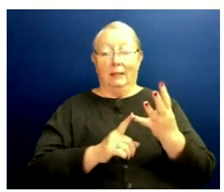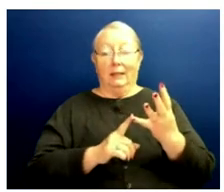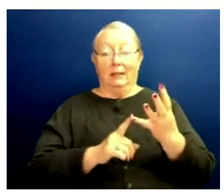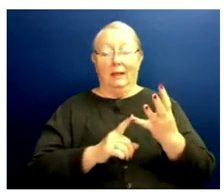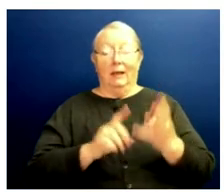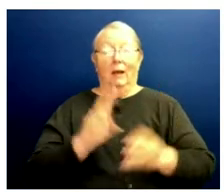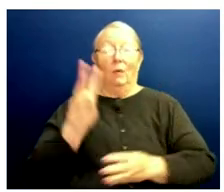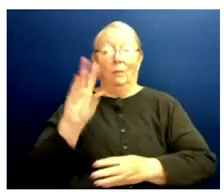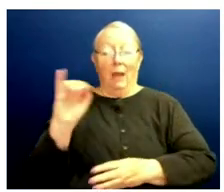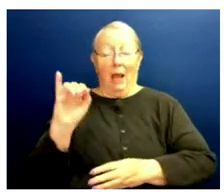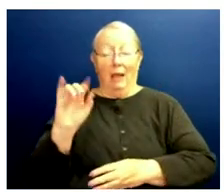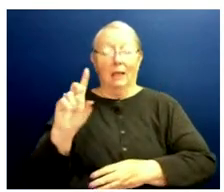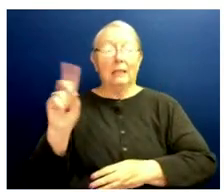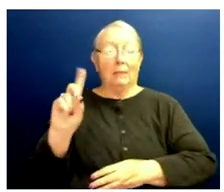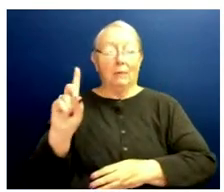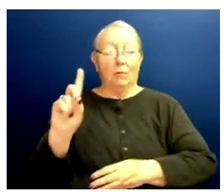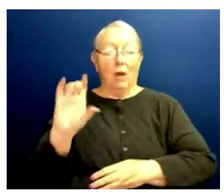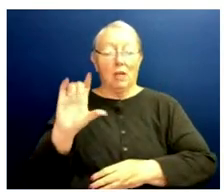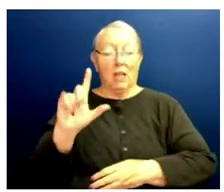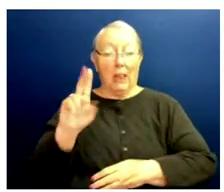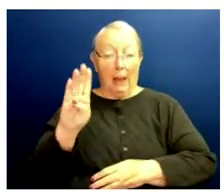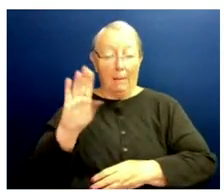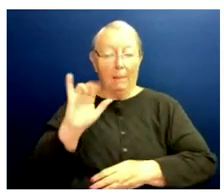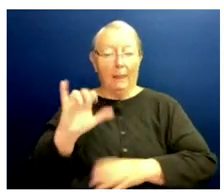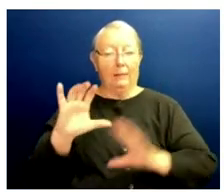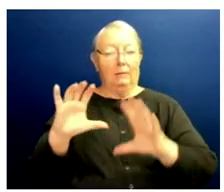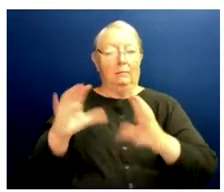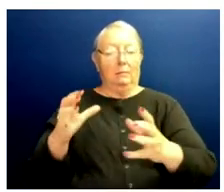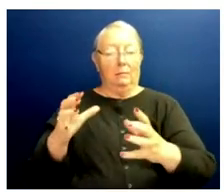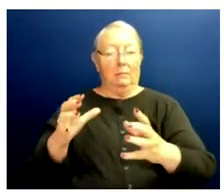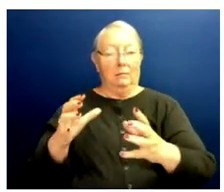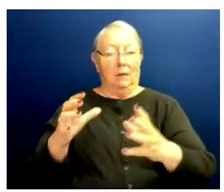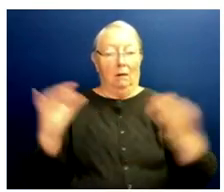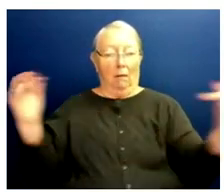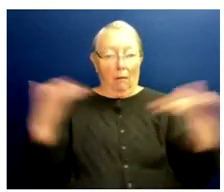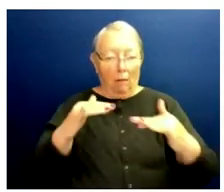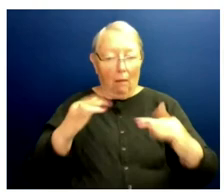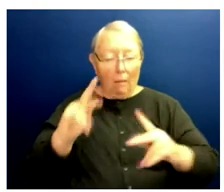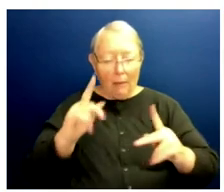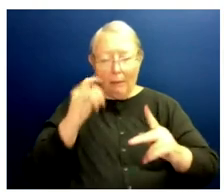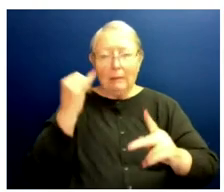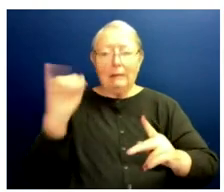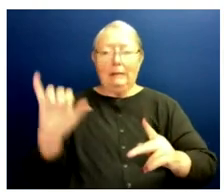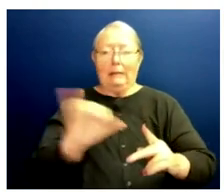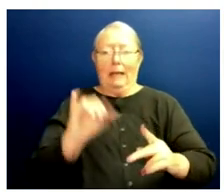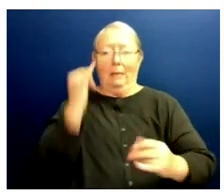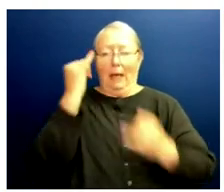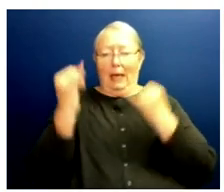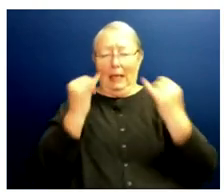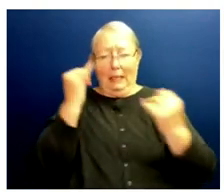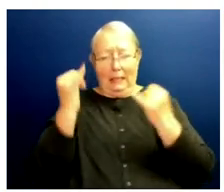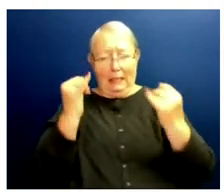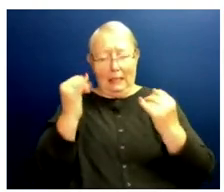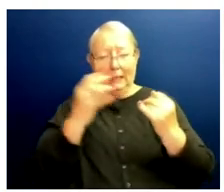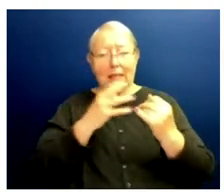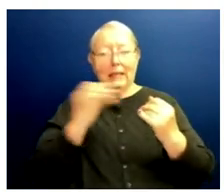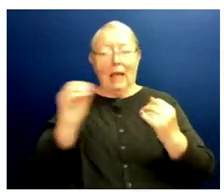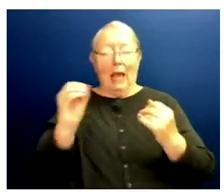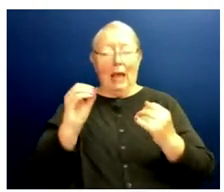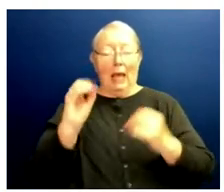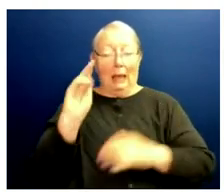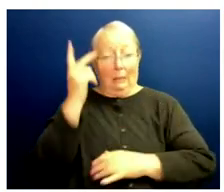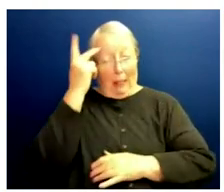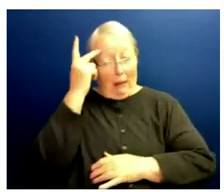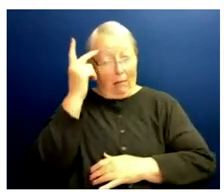Club, a community organization gathering like-minded people in support of political causes and issues which matter to